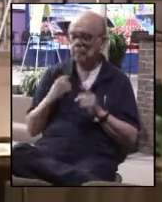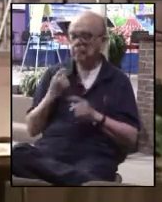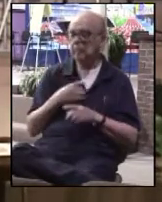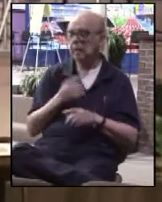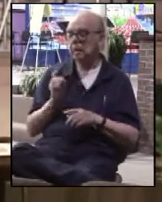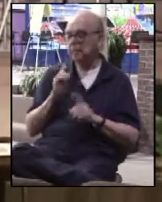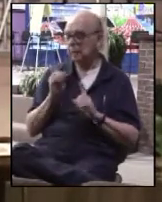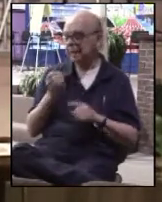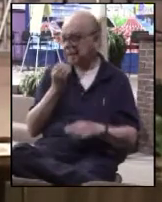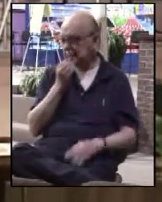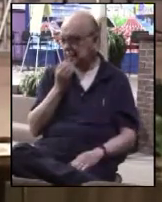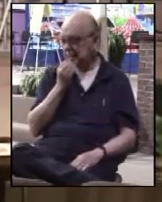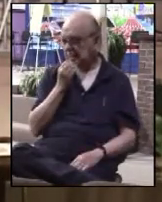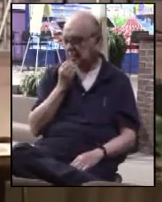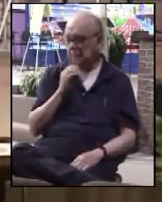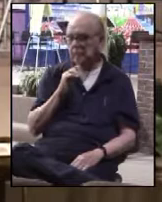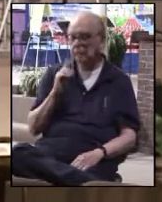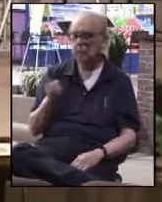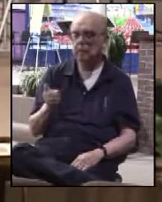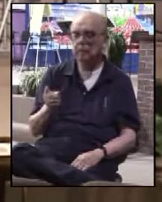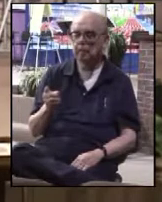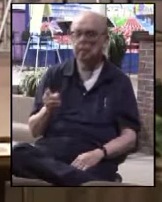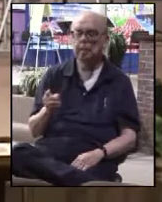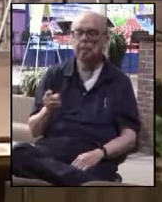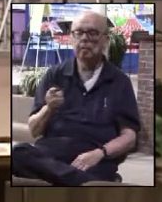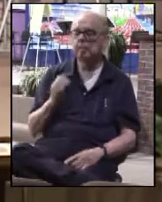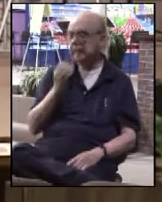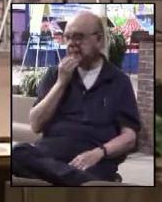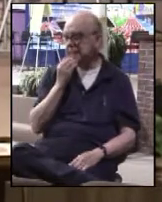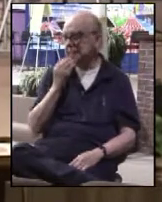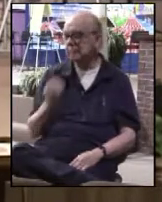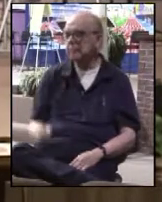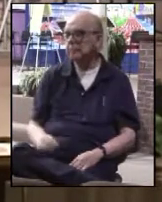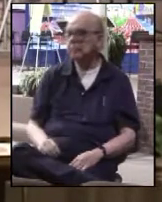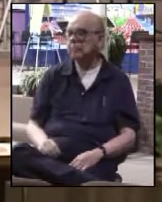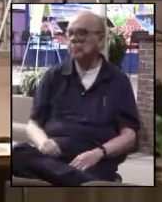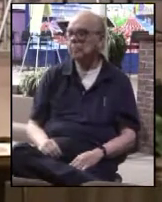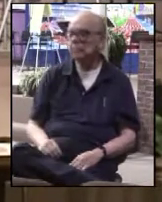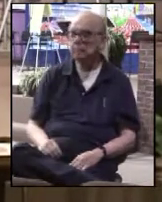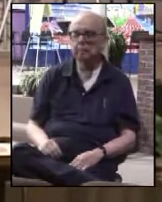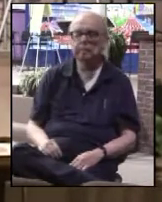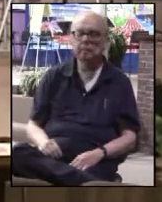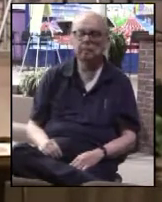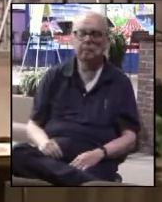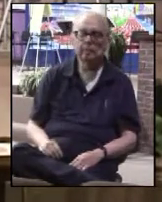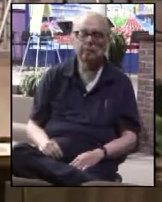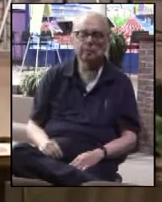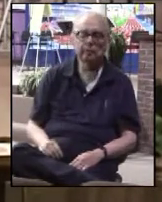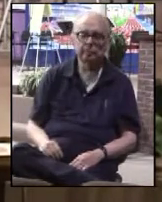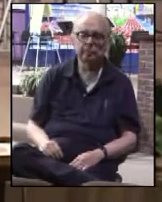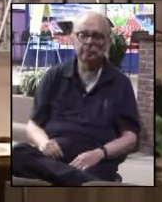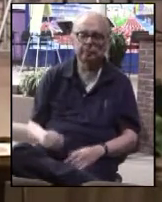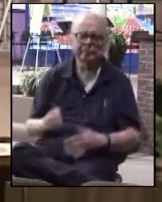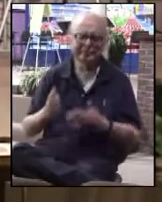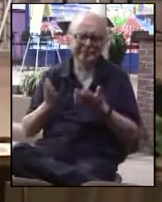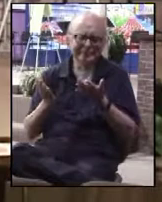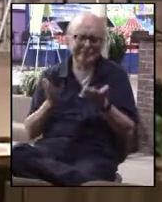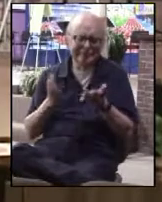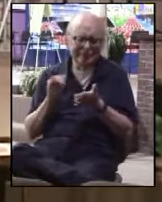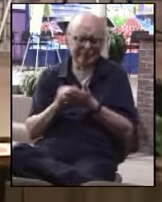so we go out to eat the service was